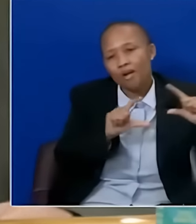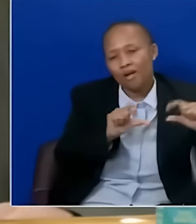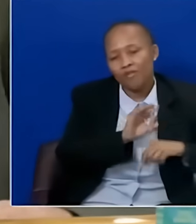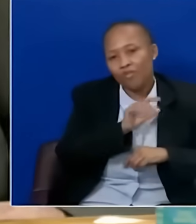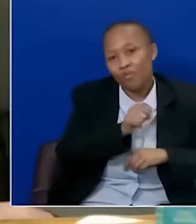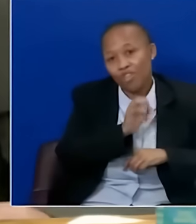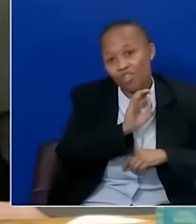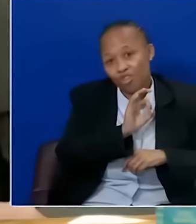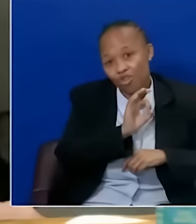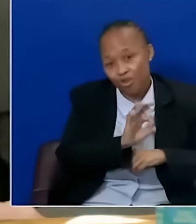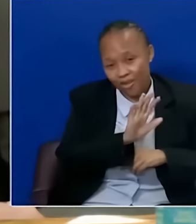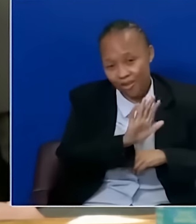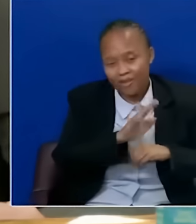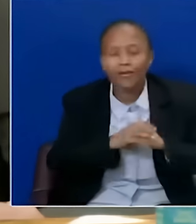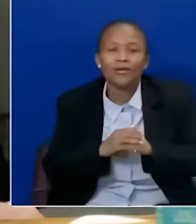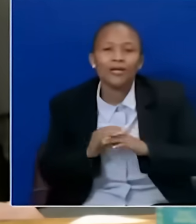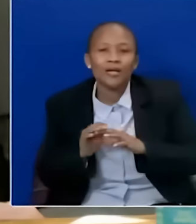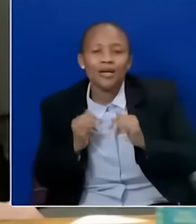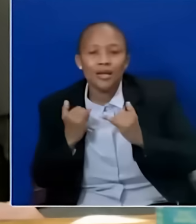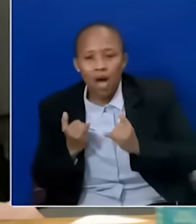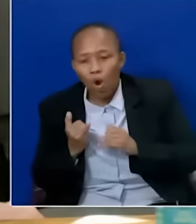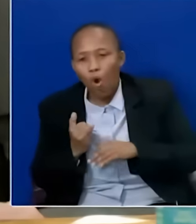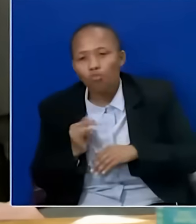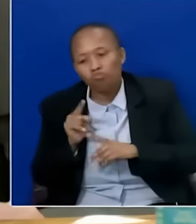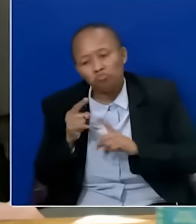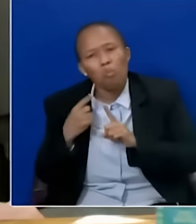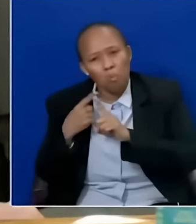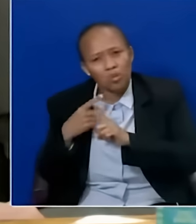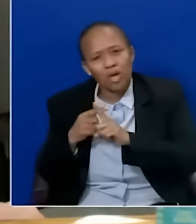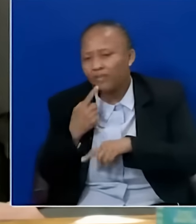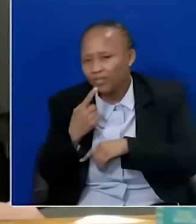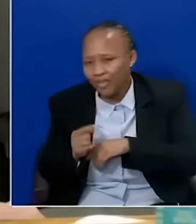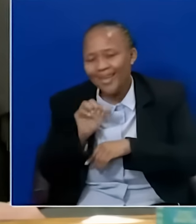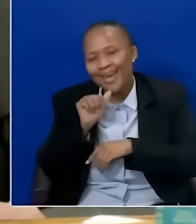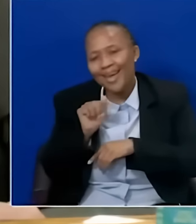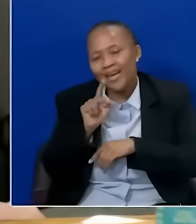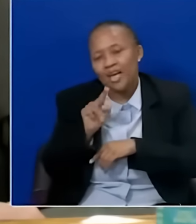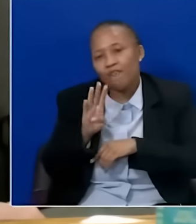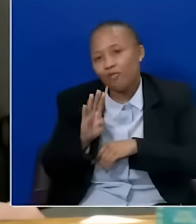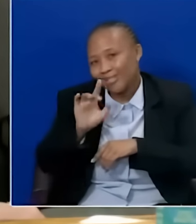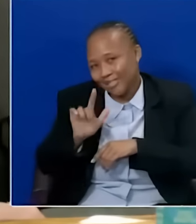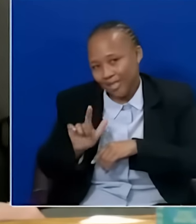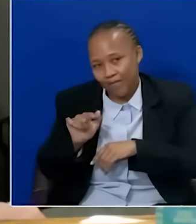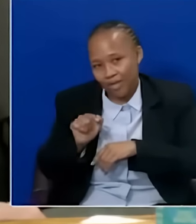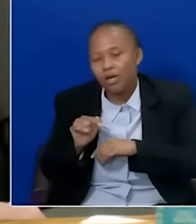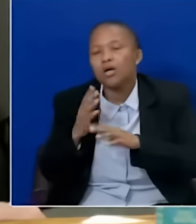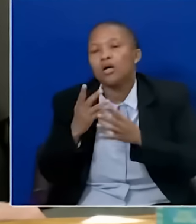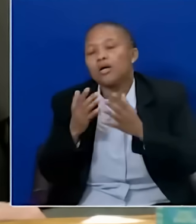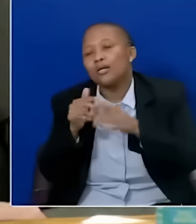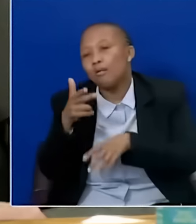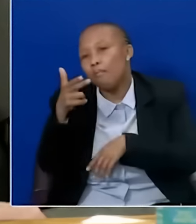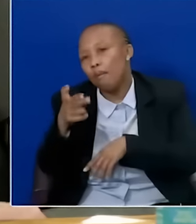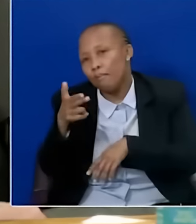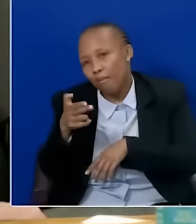So he positively confirms that the AK-47 bullets at the scene of the murder are fired from the